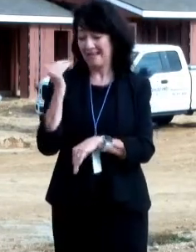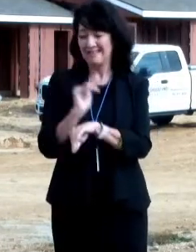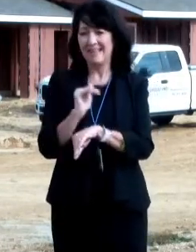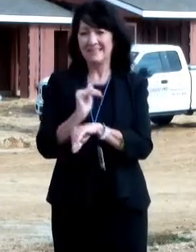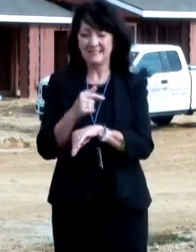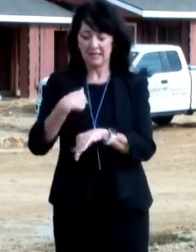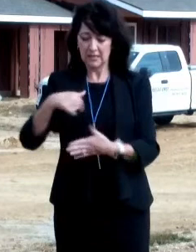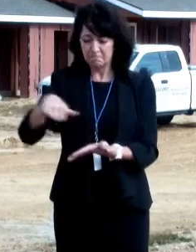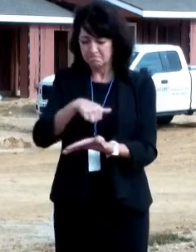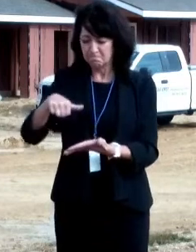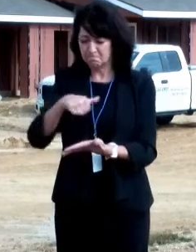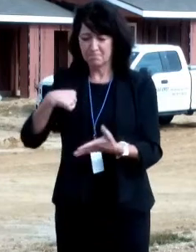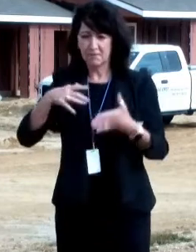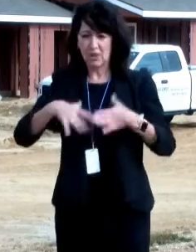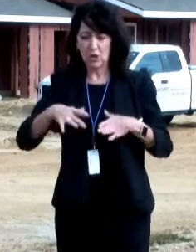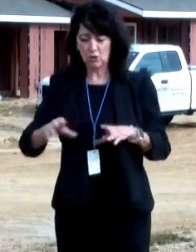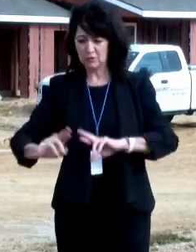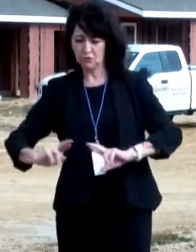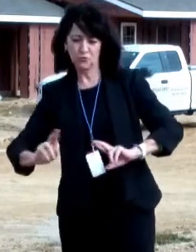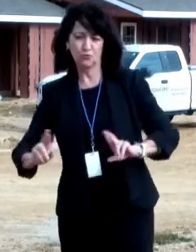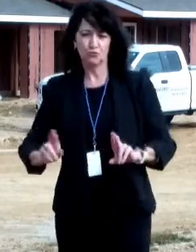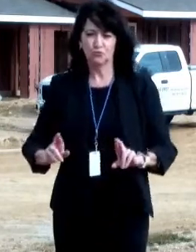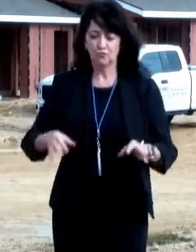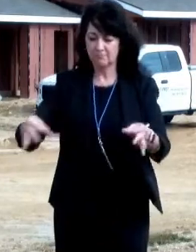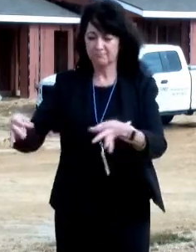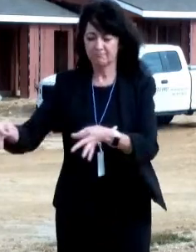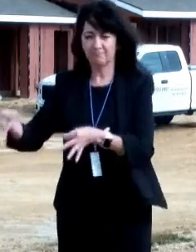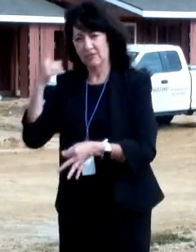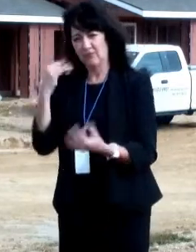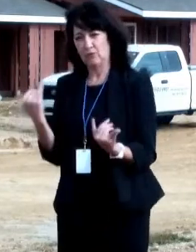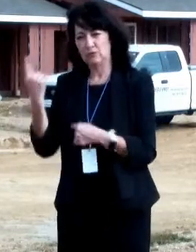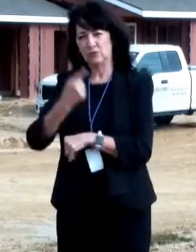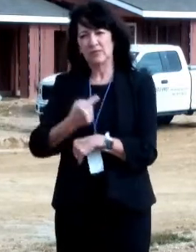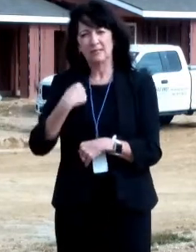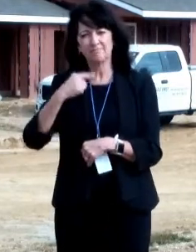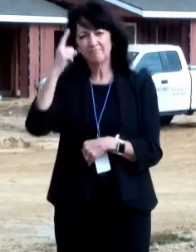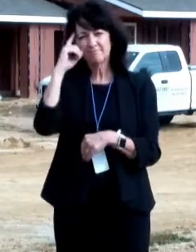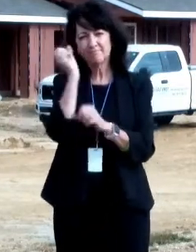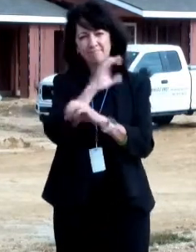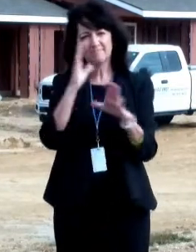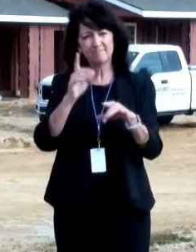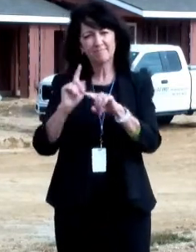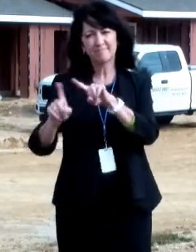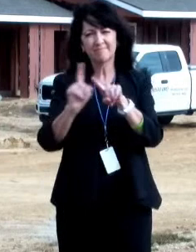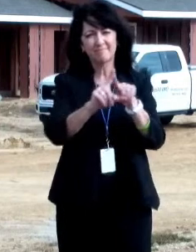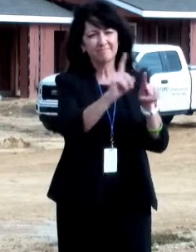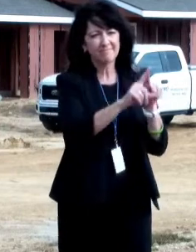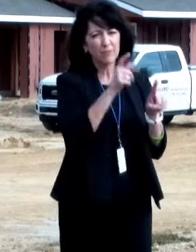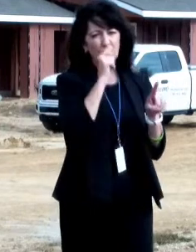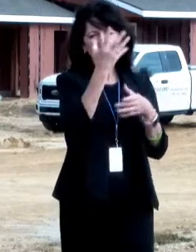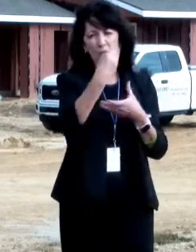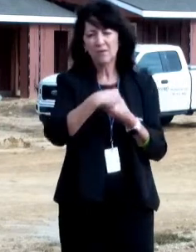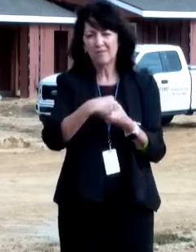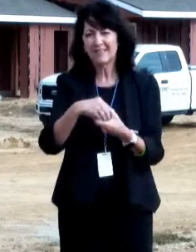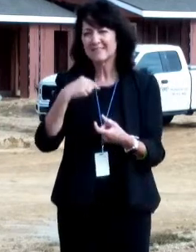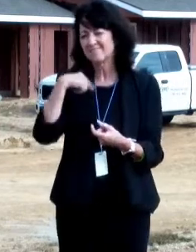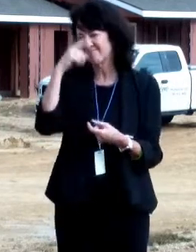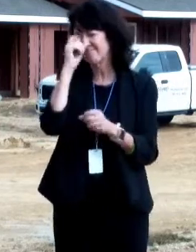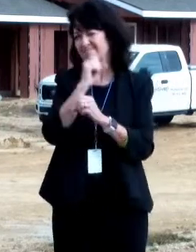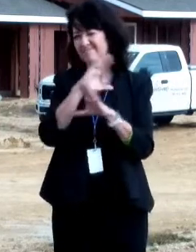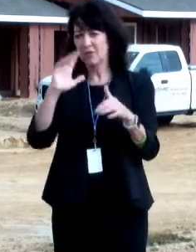my clothes, getting ready, I was thinking about all the different players here. I was thinking about my first time when